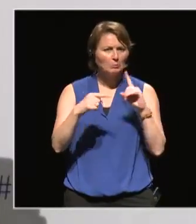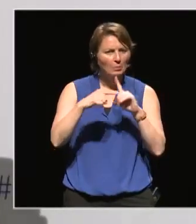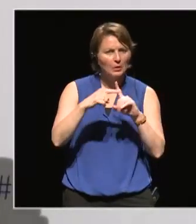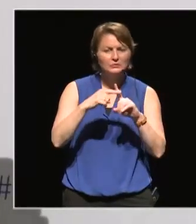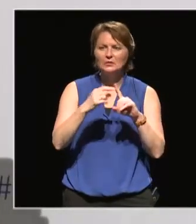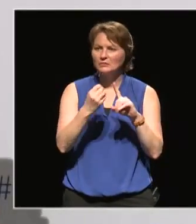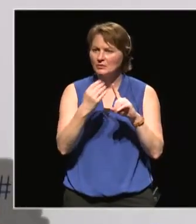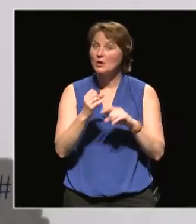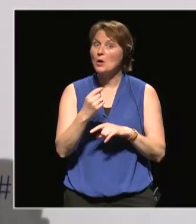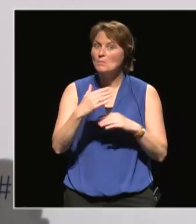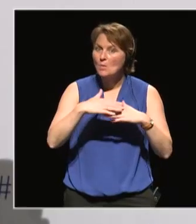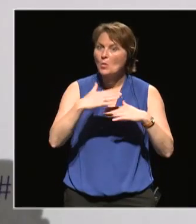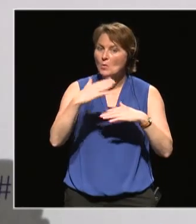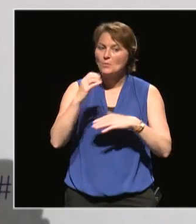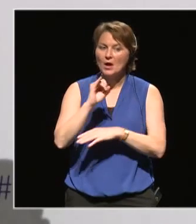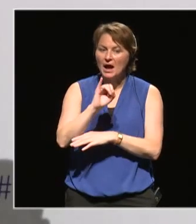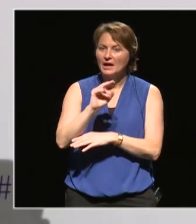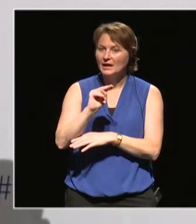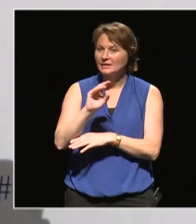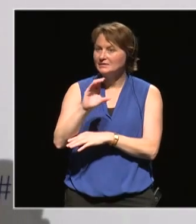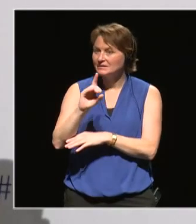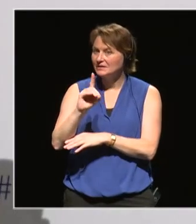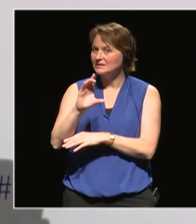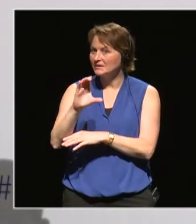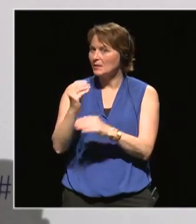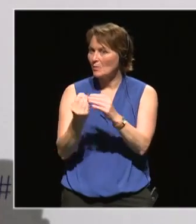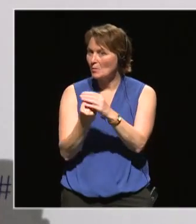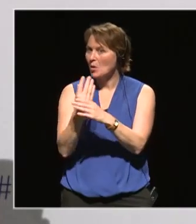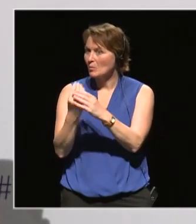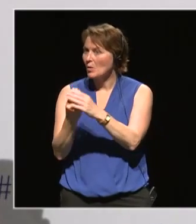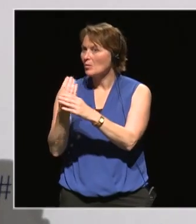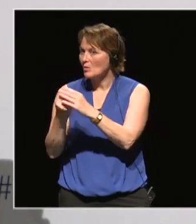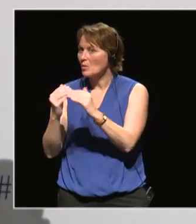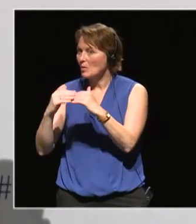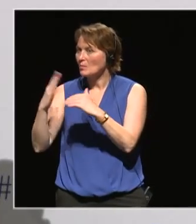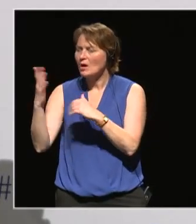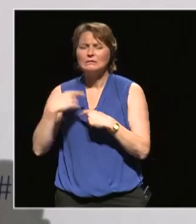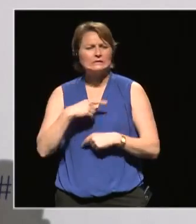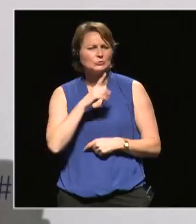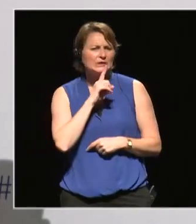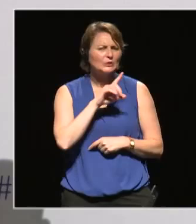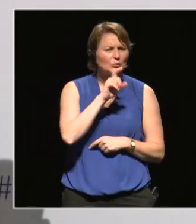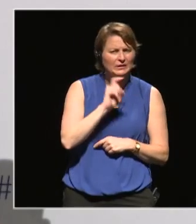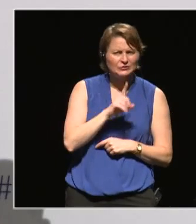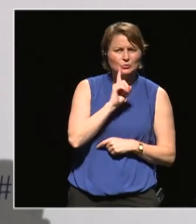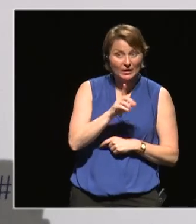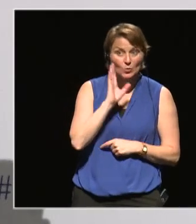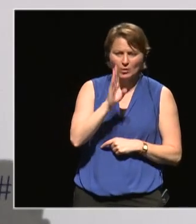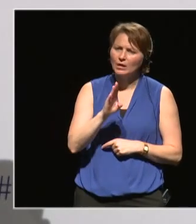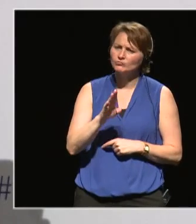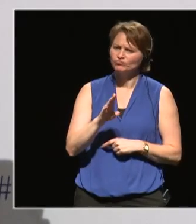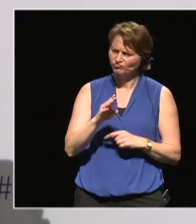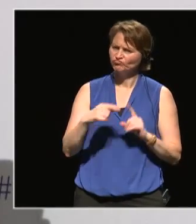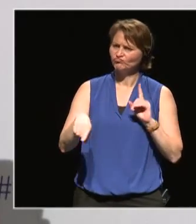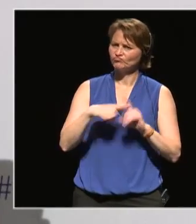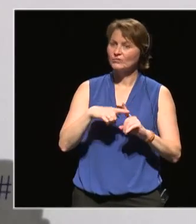INDCs are coming on the table. And there was the question, how serious are they going to be and are they going to be implemented? I